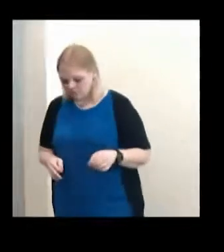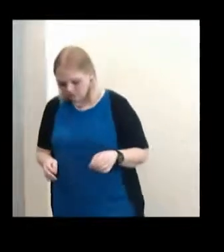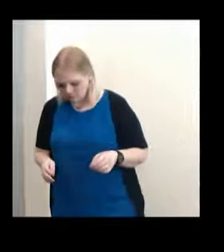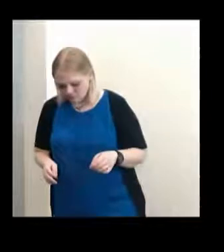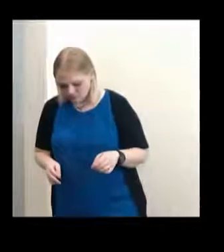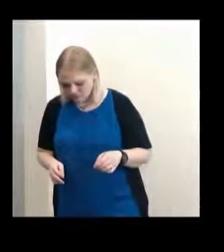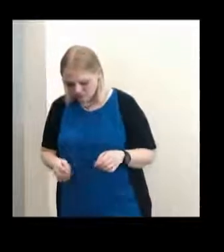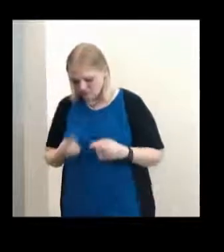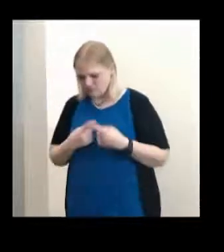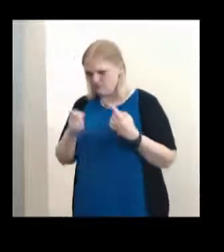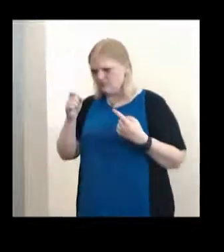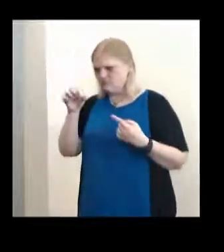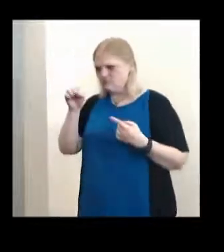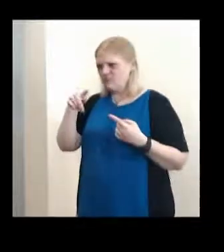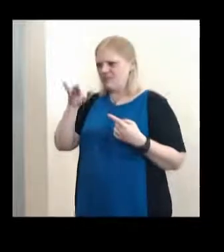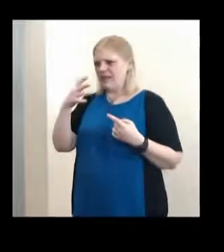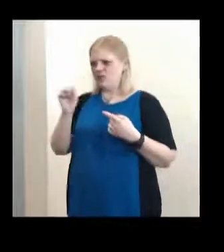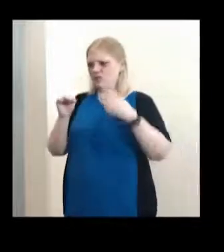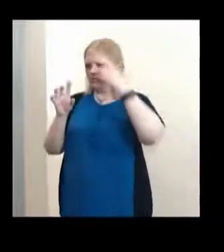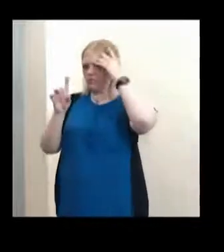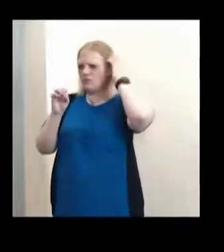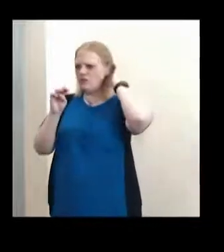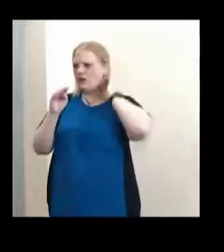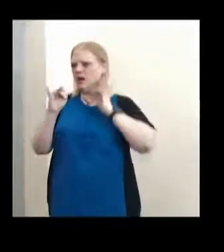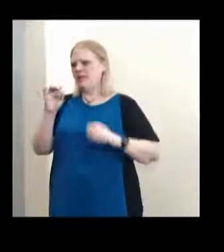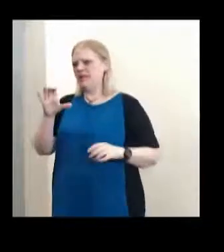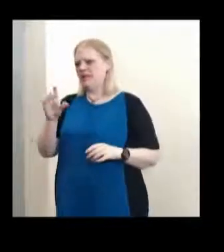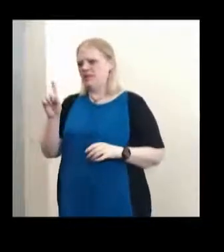Is anyone on from Spectrum News? Dominic Lavello?